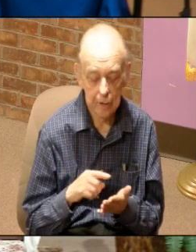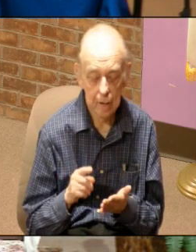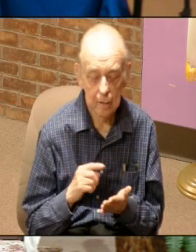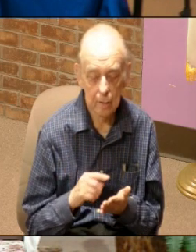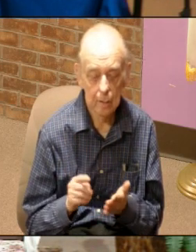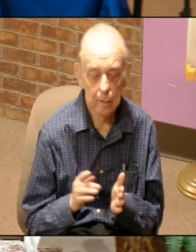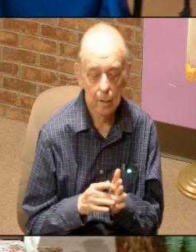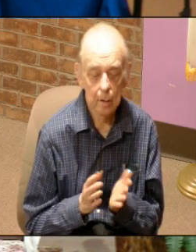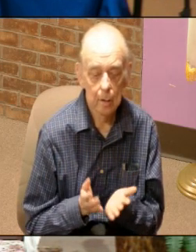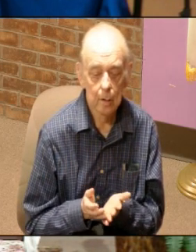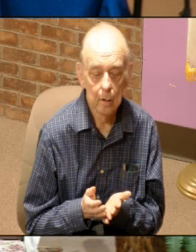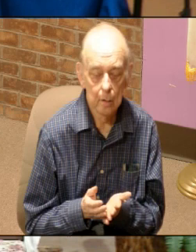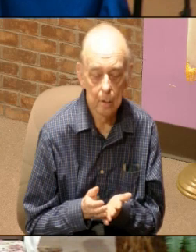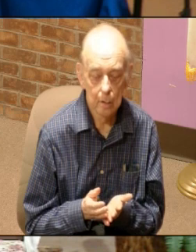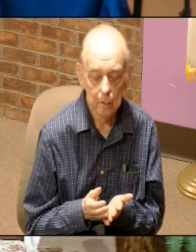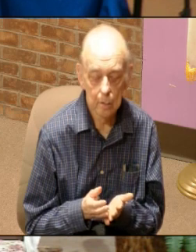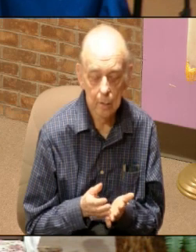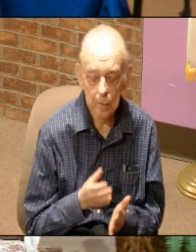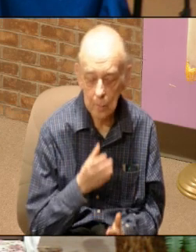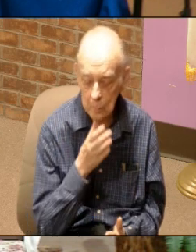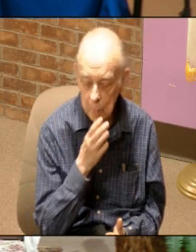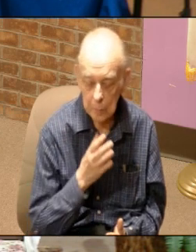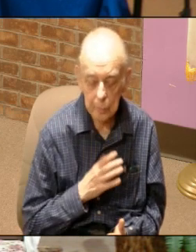the Bible says she was a prophet